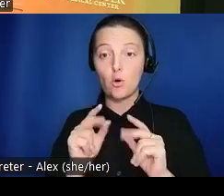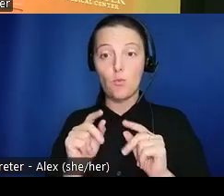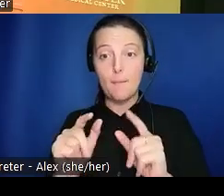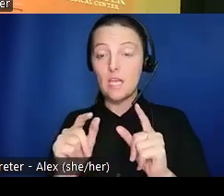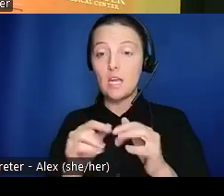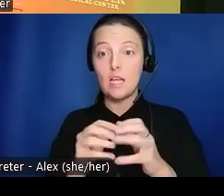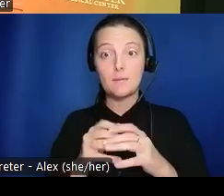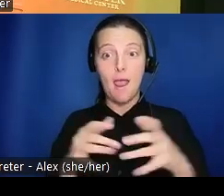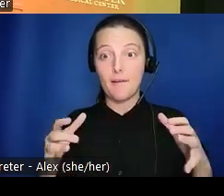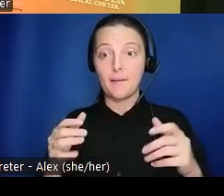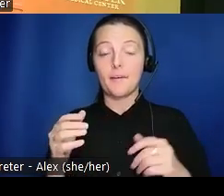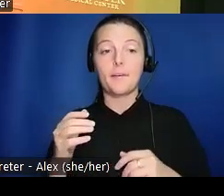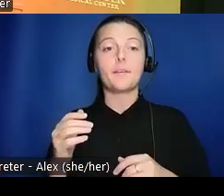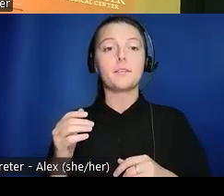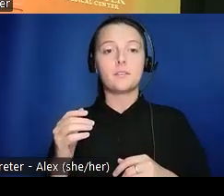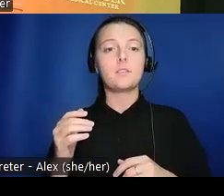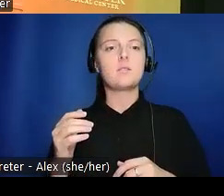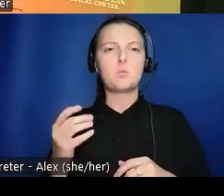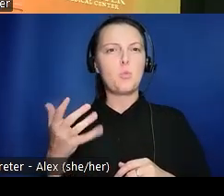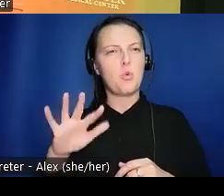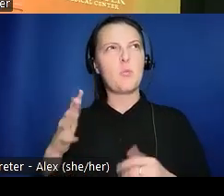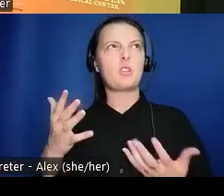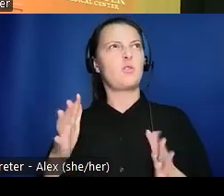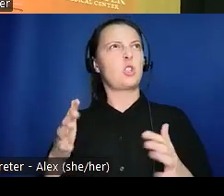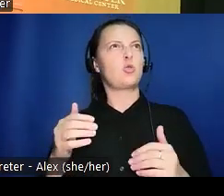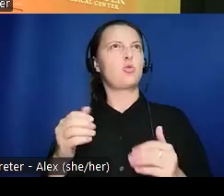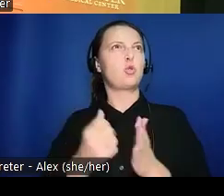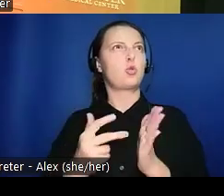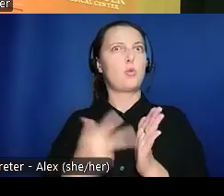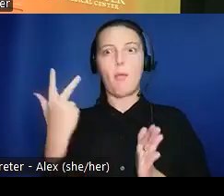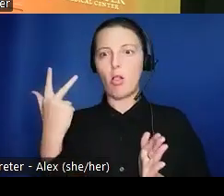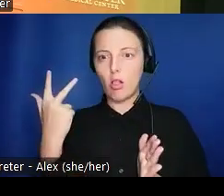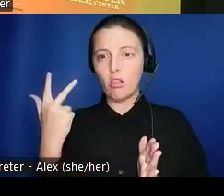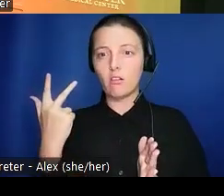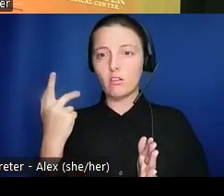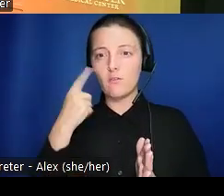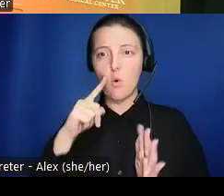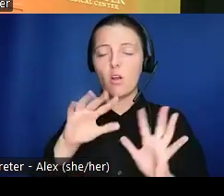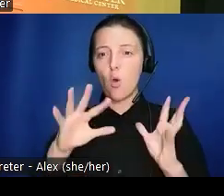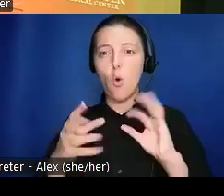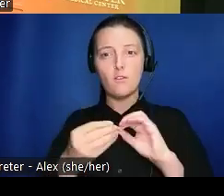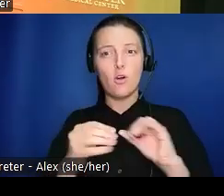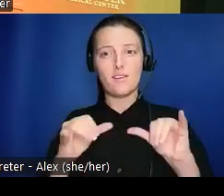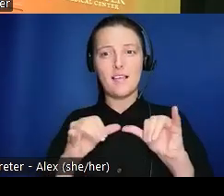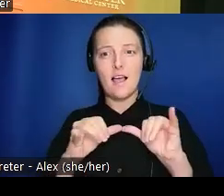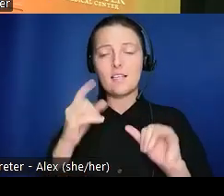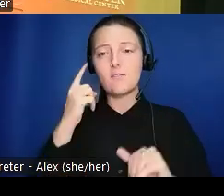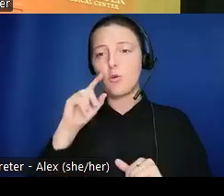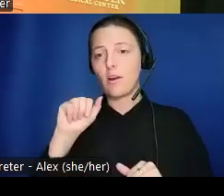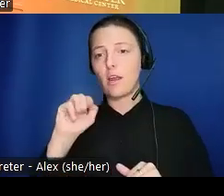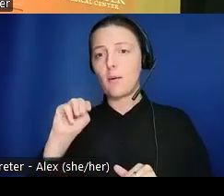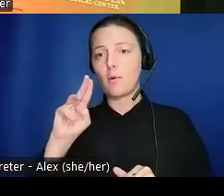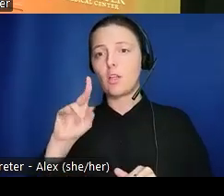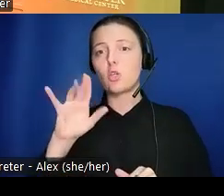pretty much tripled our overall size of our ambulatory care, as well as